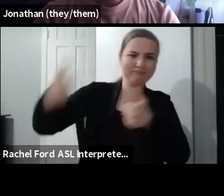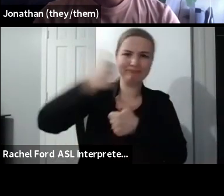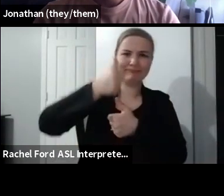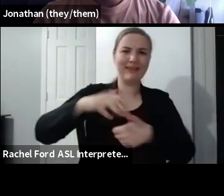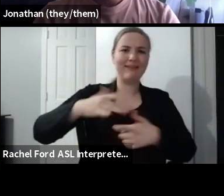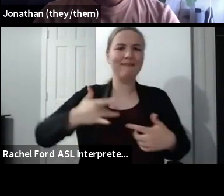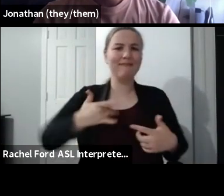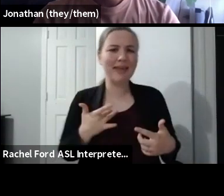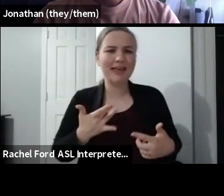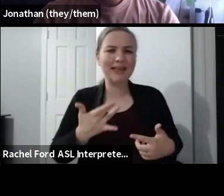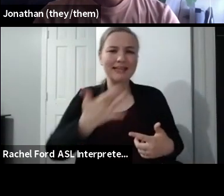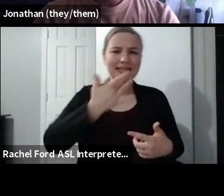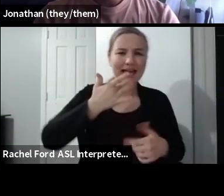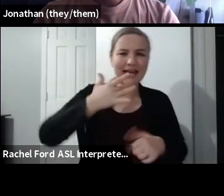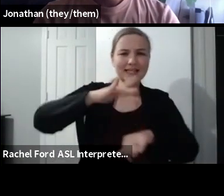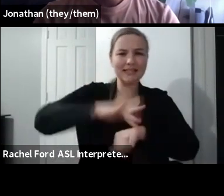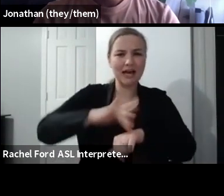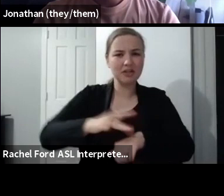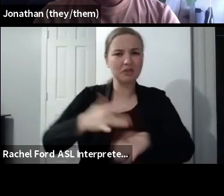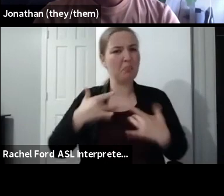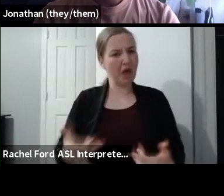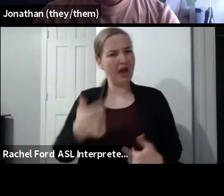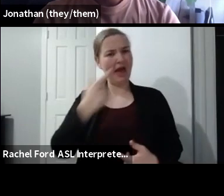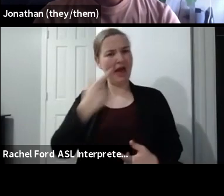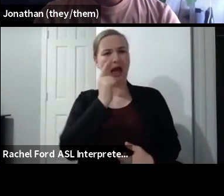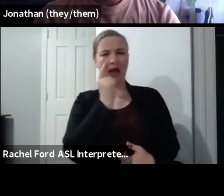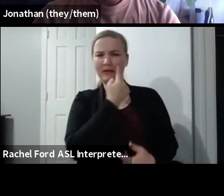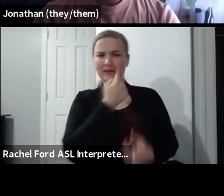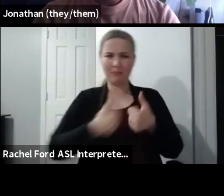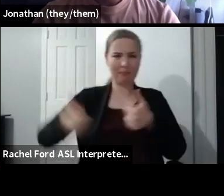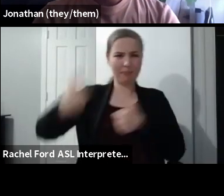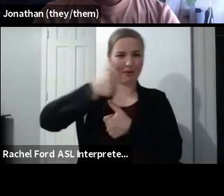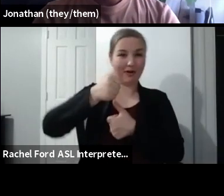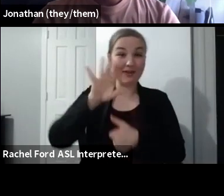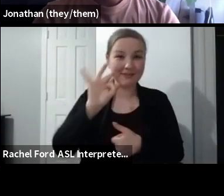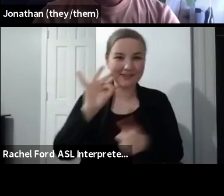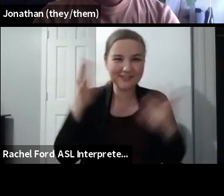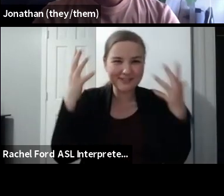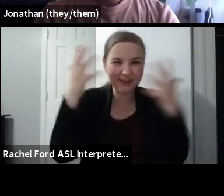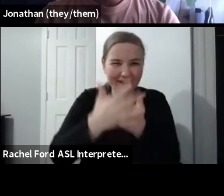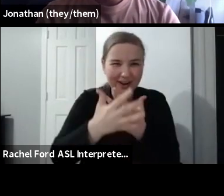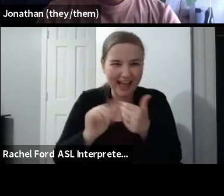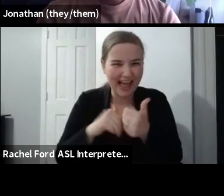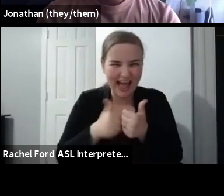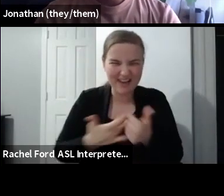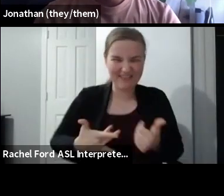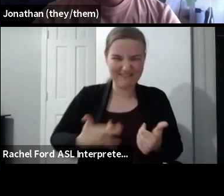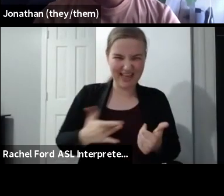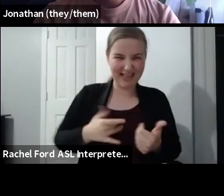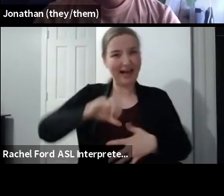the clip that was shown at the beginning was from my first professional work.